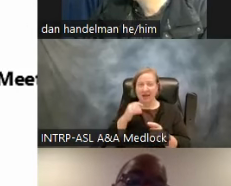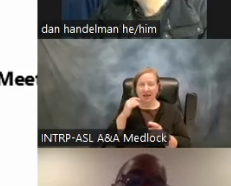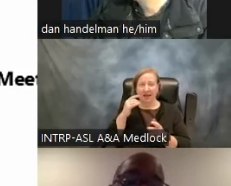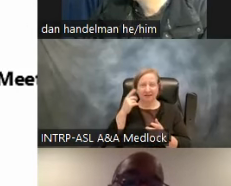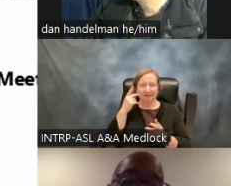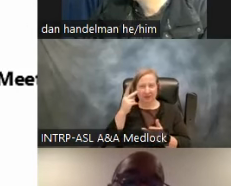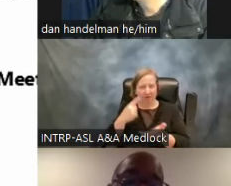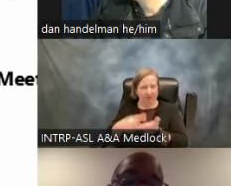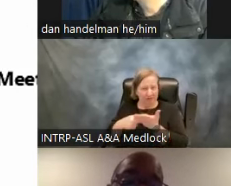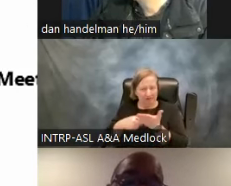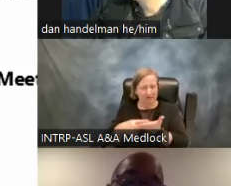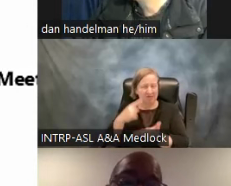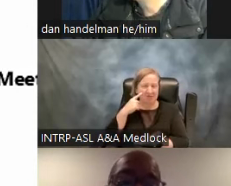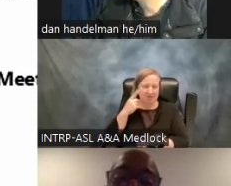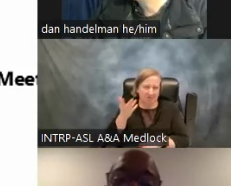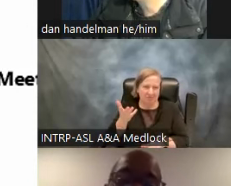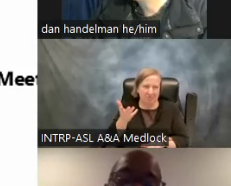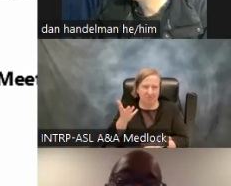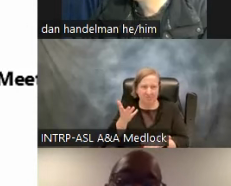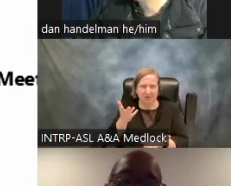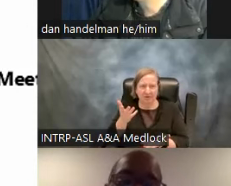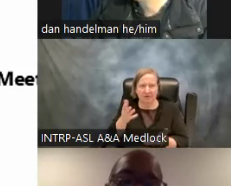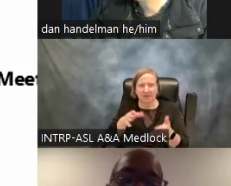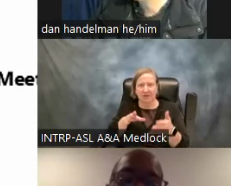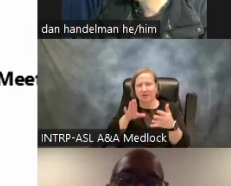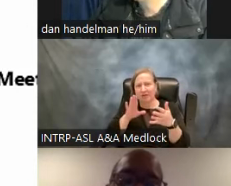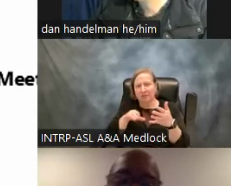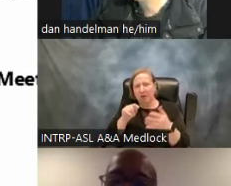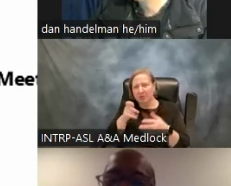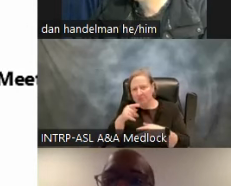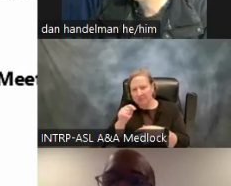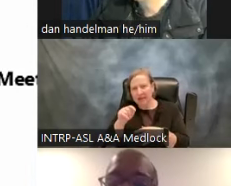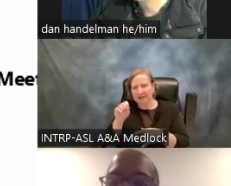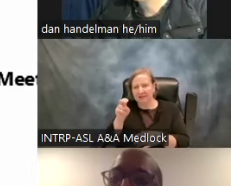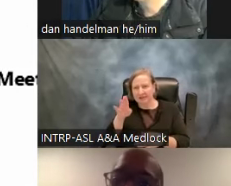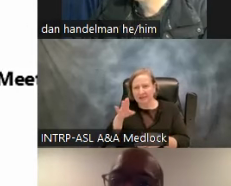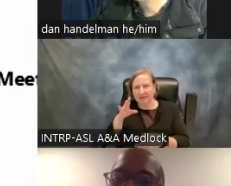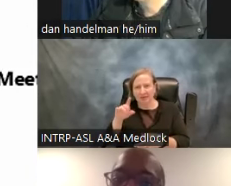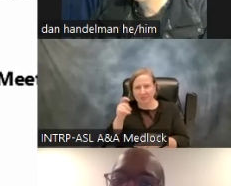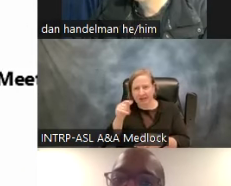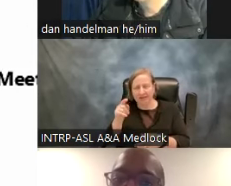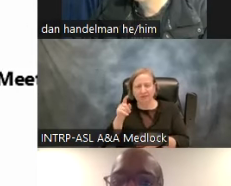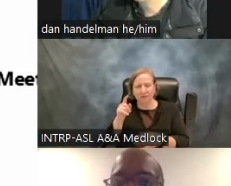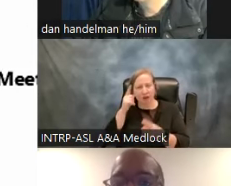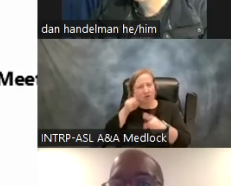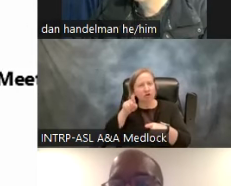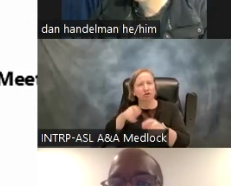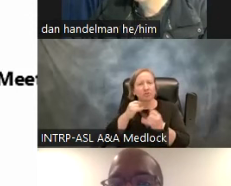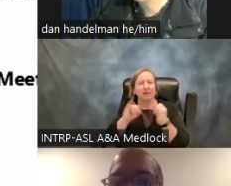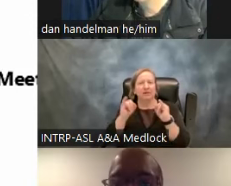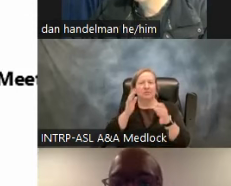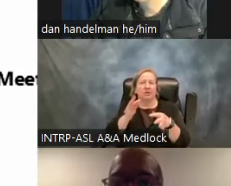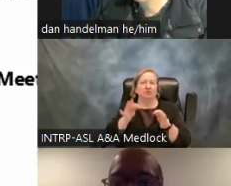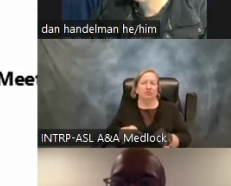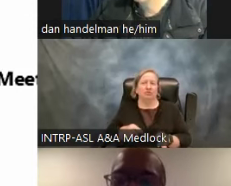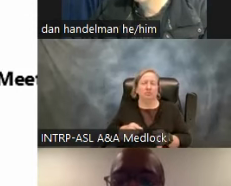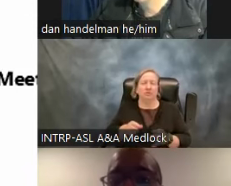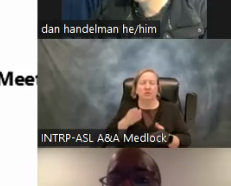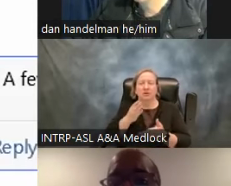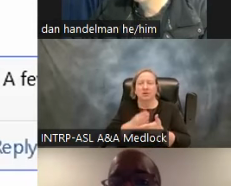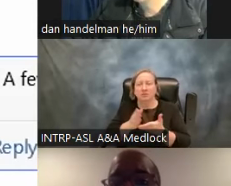think it's just something that the bottom text to it, or the subtext, saying that we agree that it should be independent judgment and that you know, budget friendly